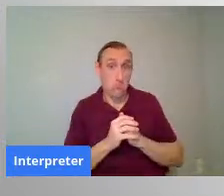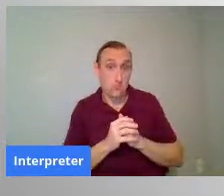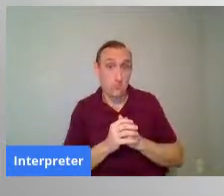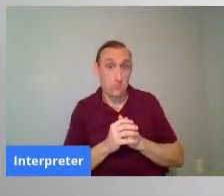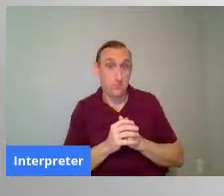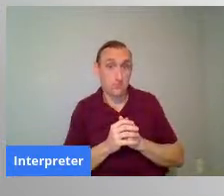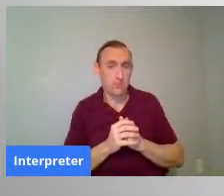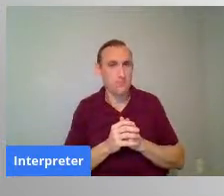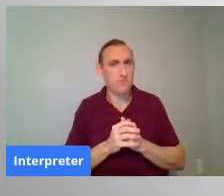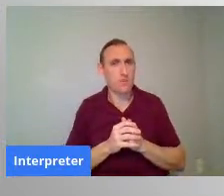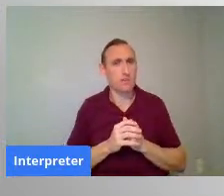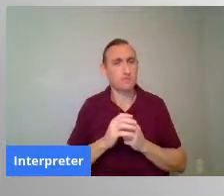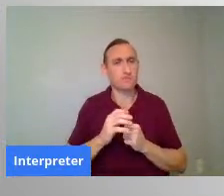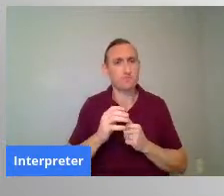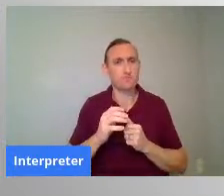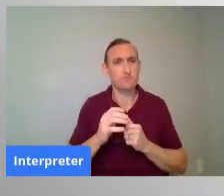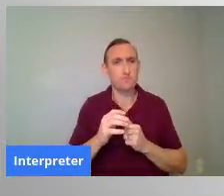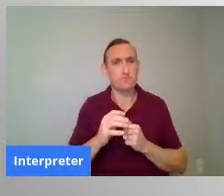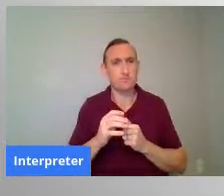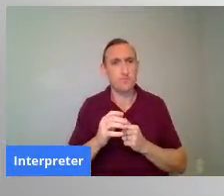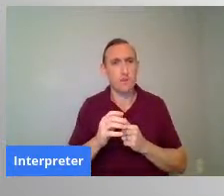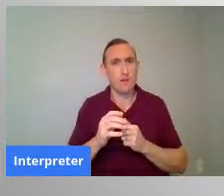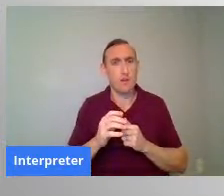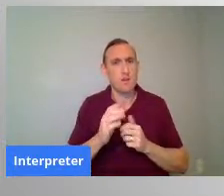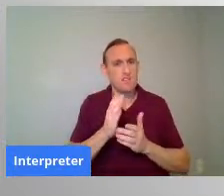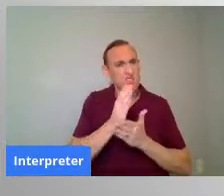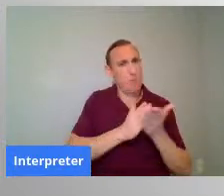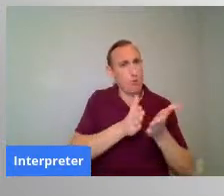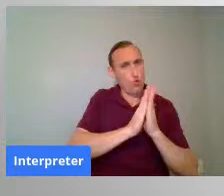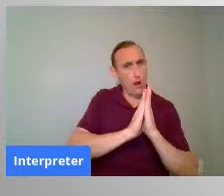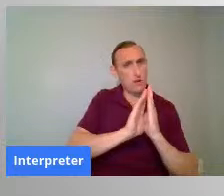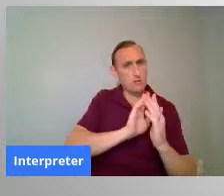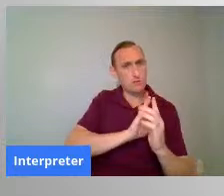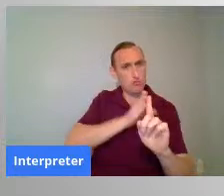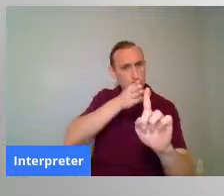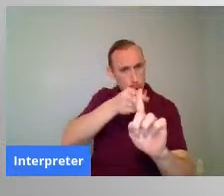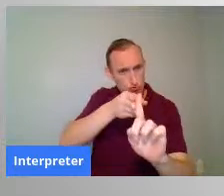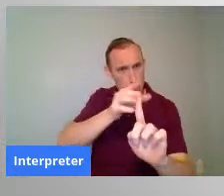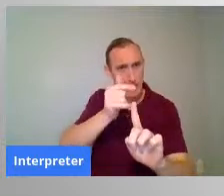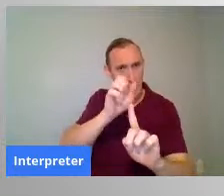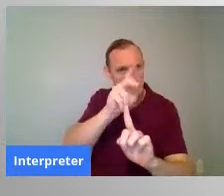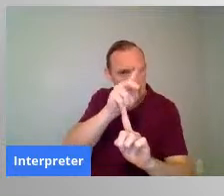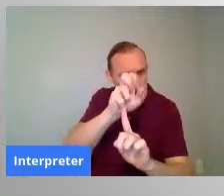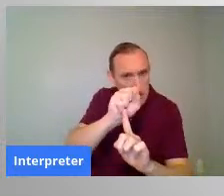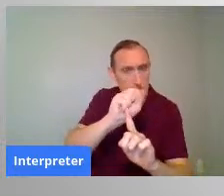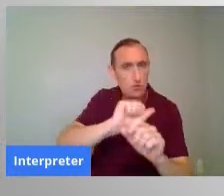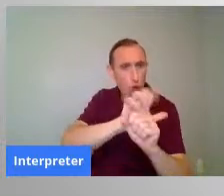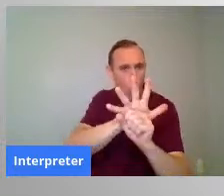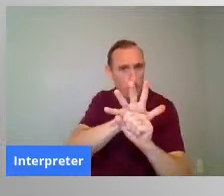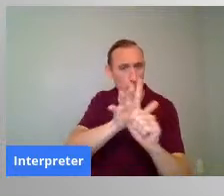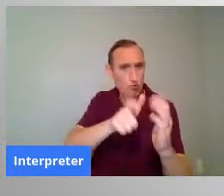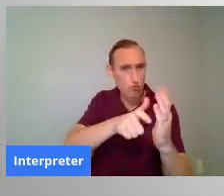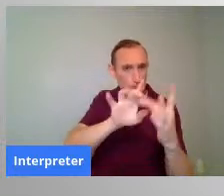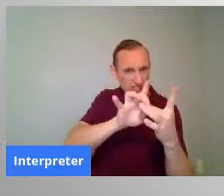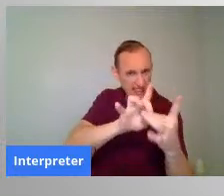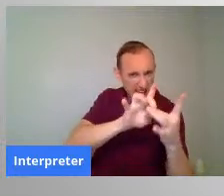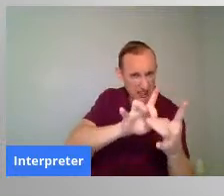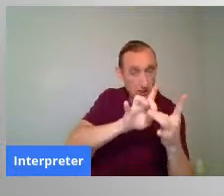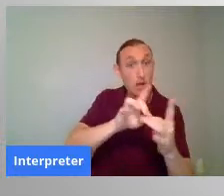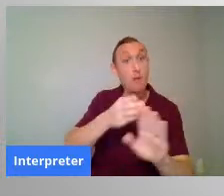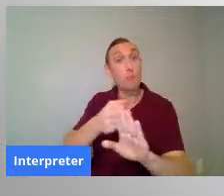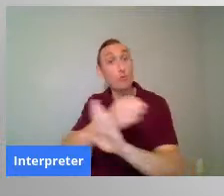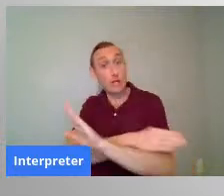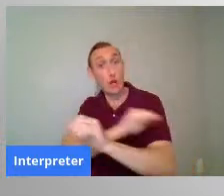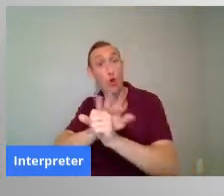COVID related. And then there have also been requests about outdoor learning spaces pre-COVID. So I don't know,